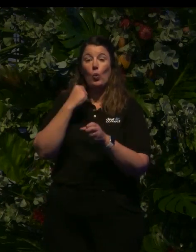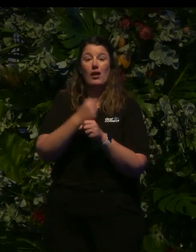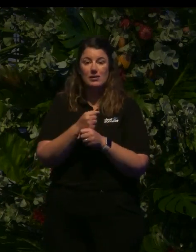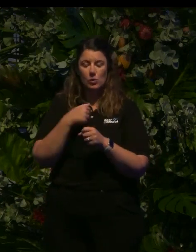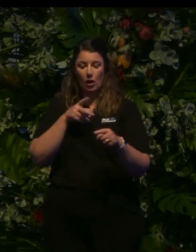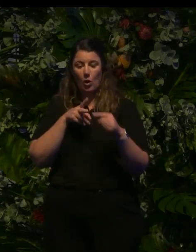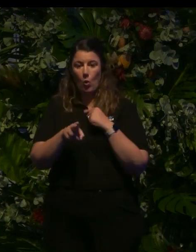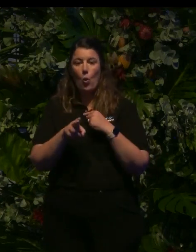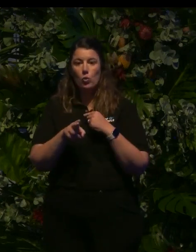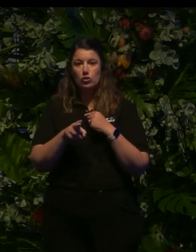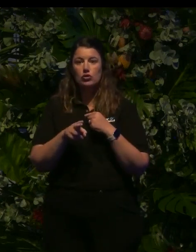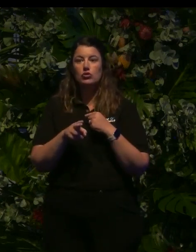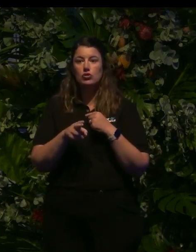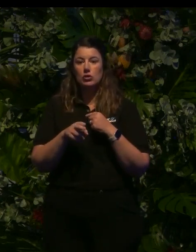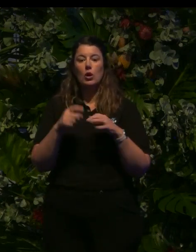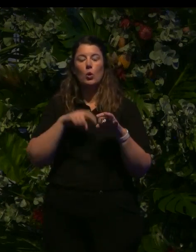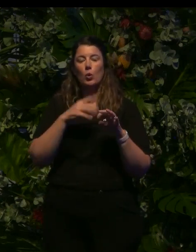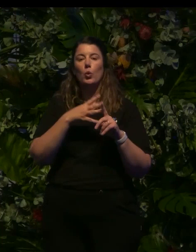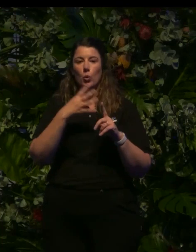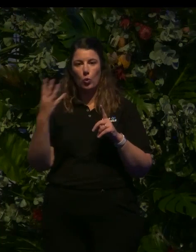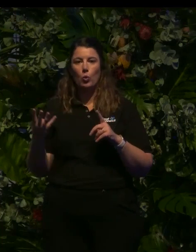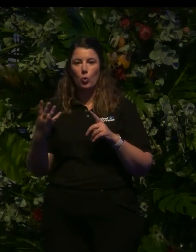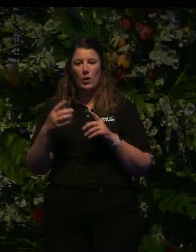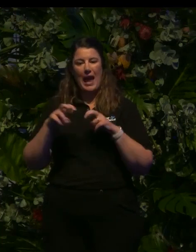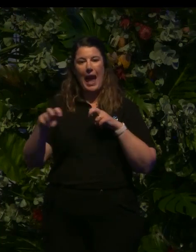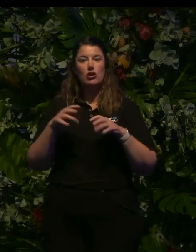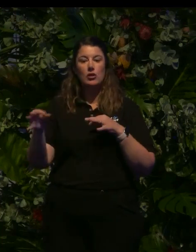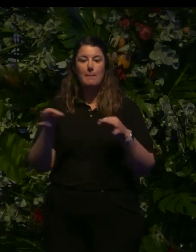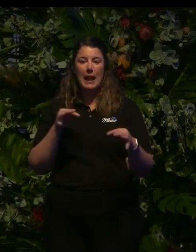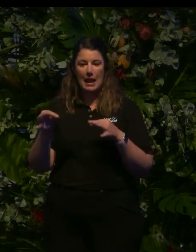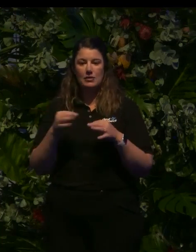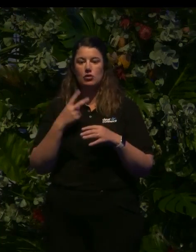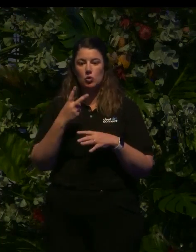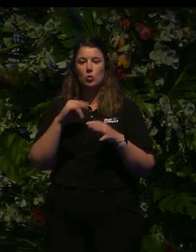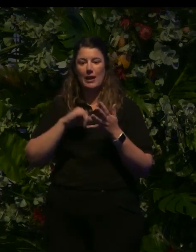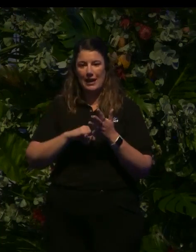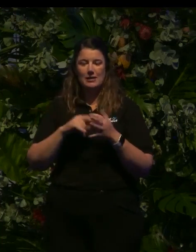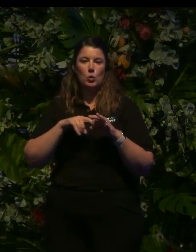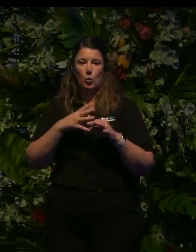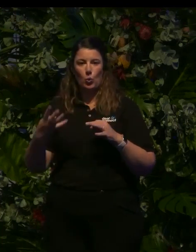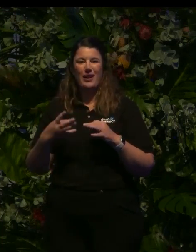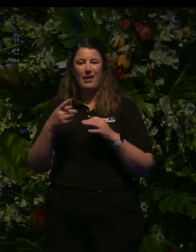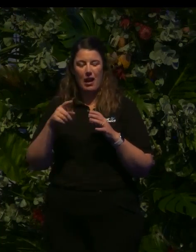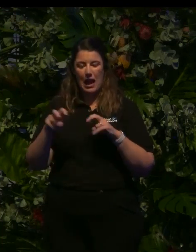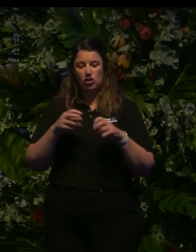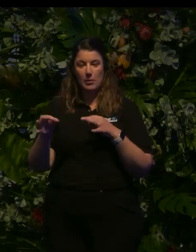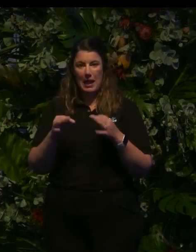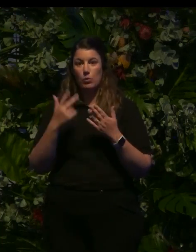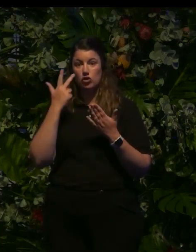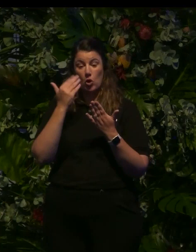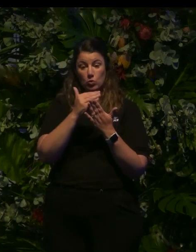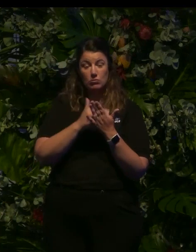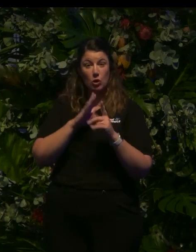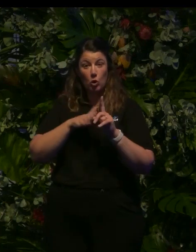we launched our 2S LGBTQI+ action plan, which is mapping activities